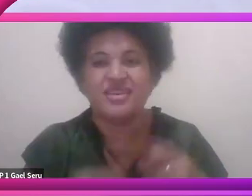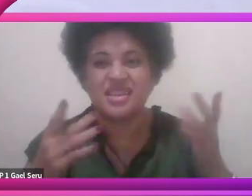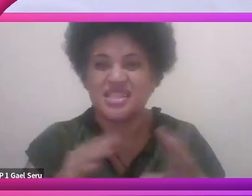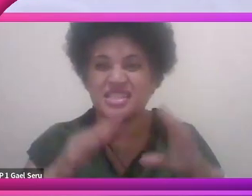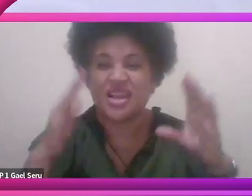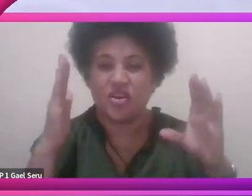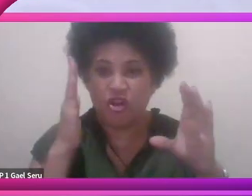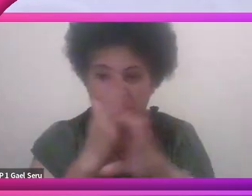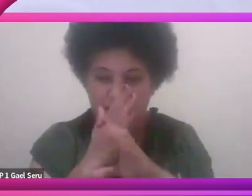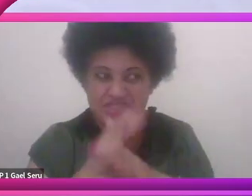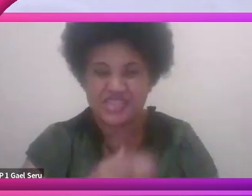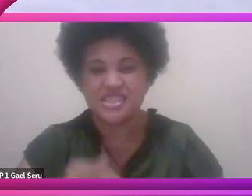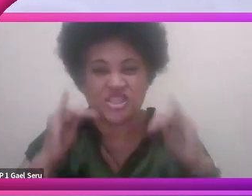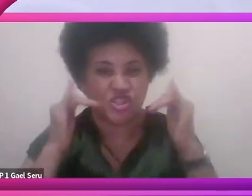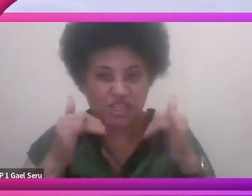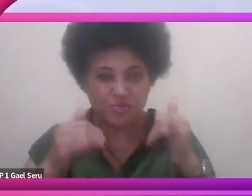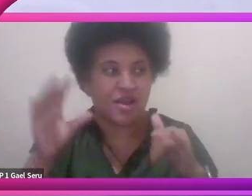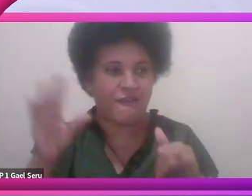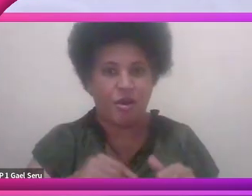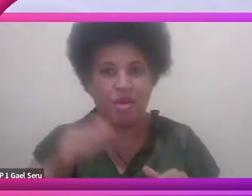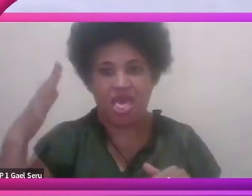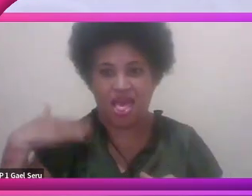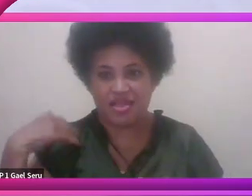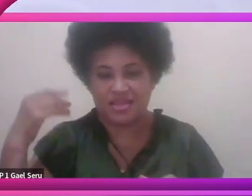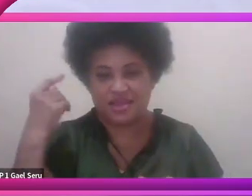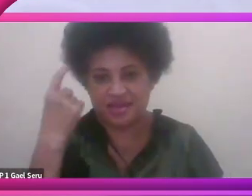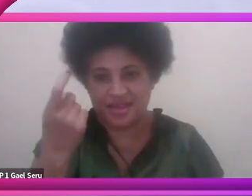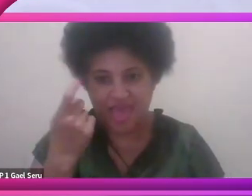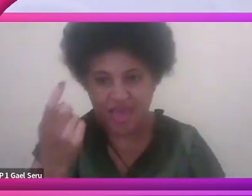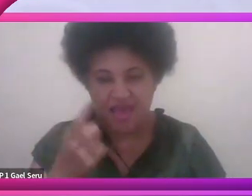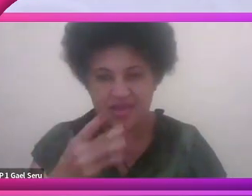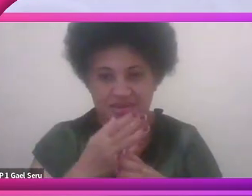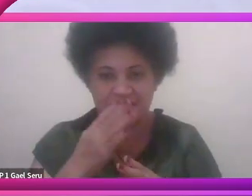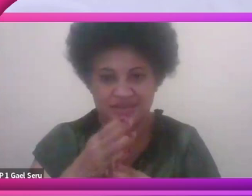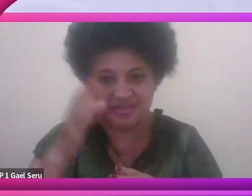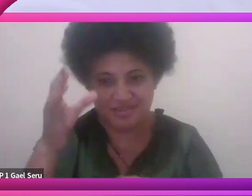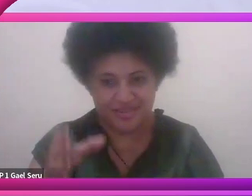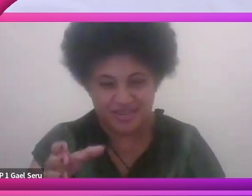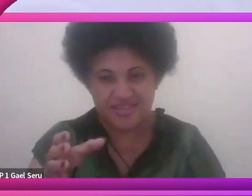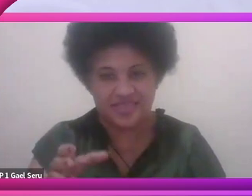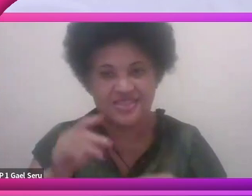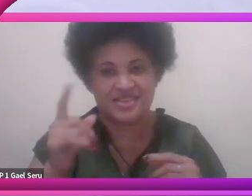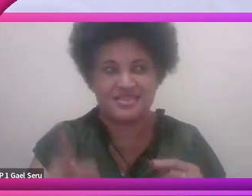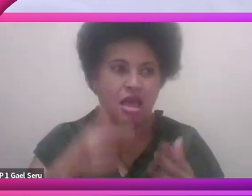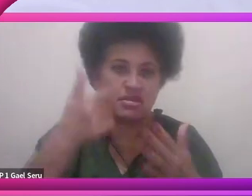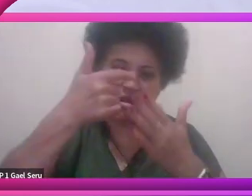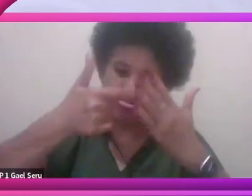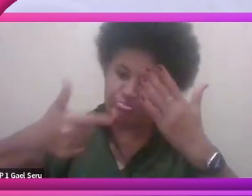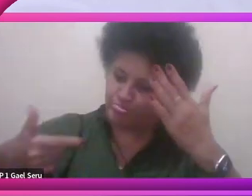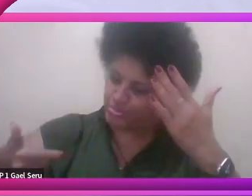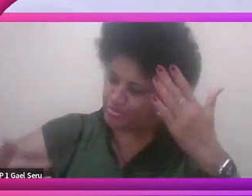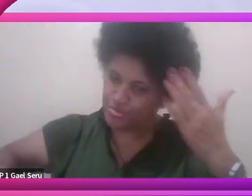the judgment from the healthcare workers, and what to expect. Like this is a lot, and there's a lot of lists that I